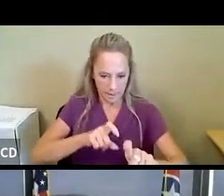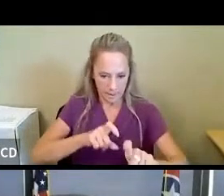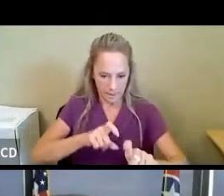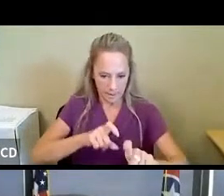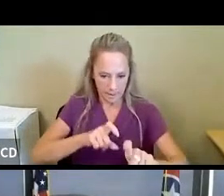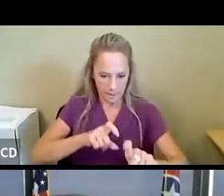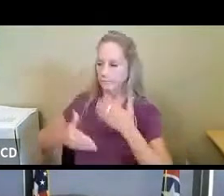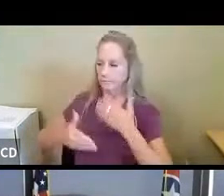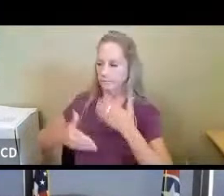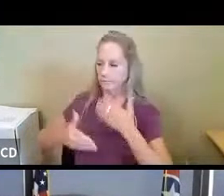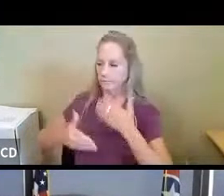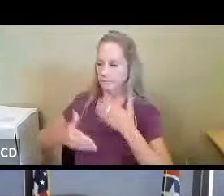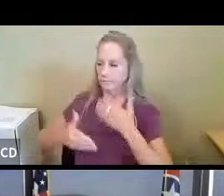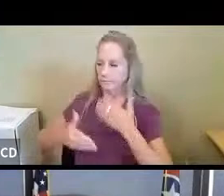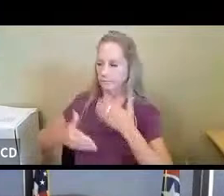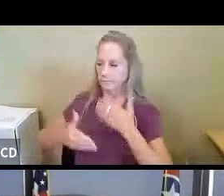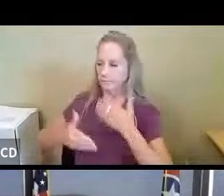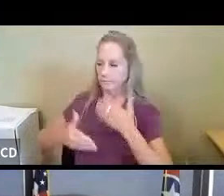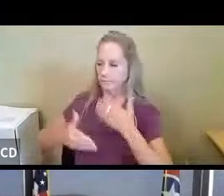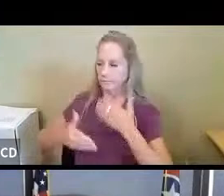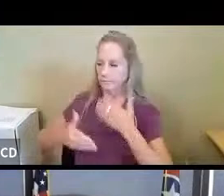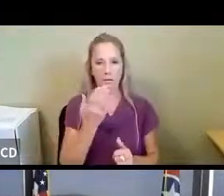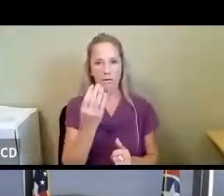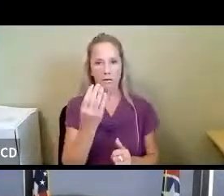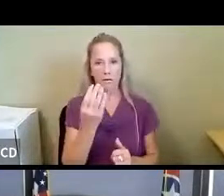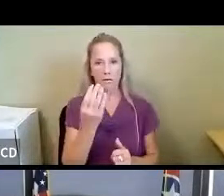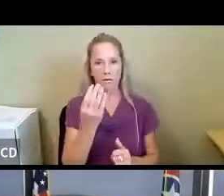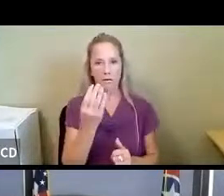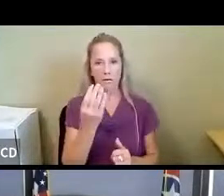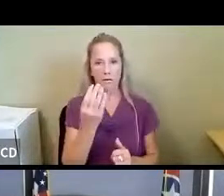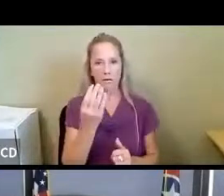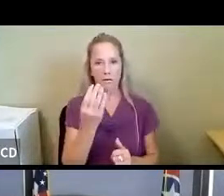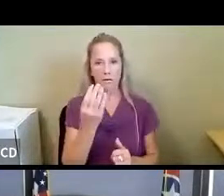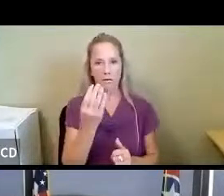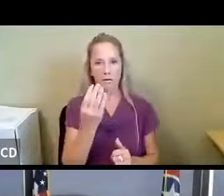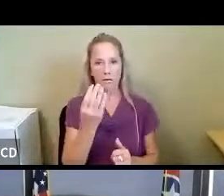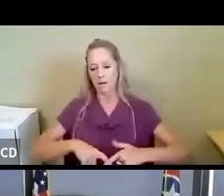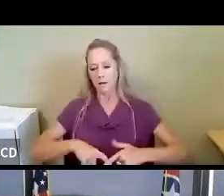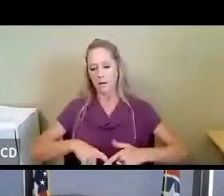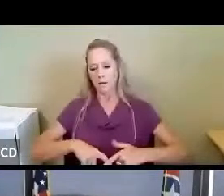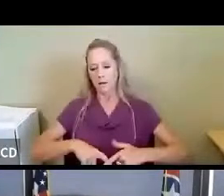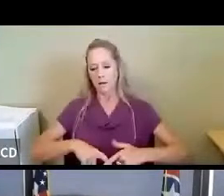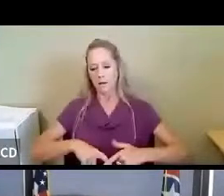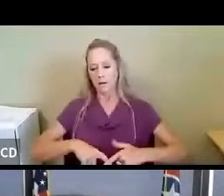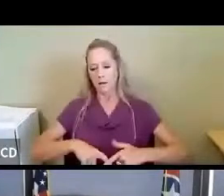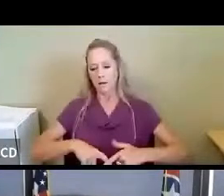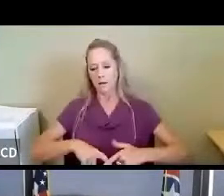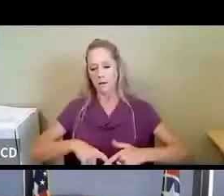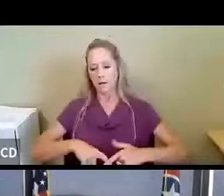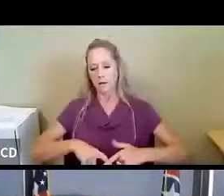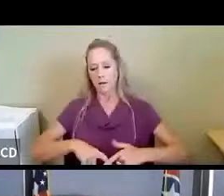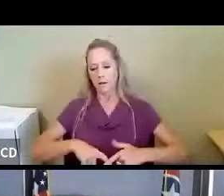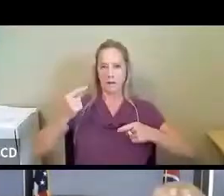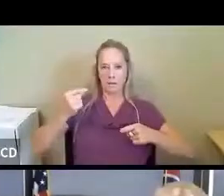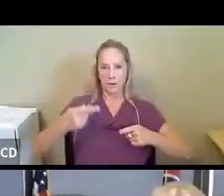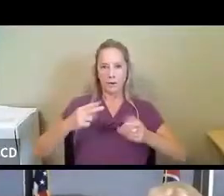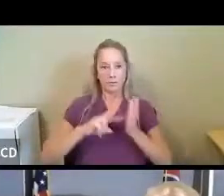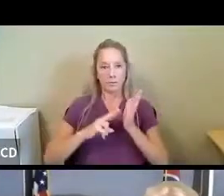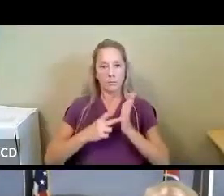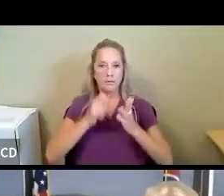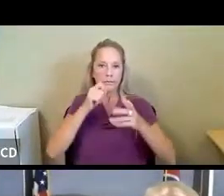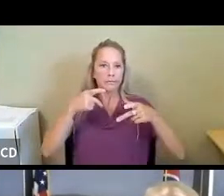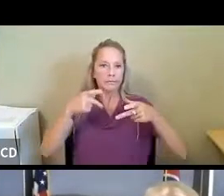It coincides with a 14-day kind of pause breather we took effective last Thursday. No indoor activities. We